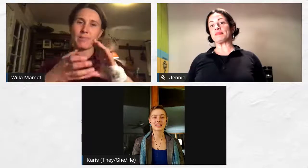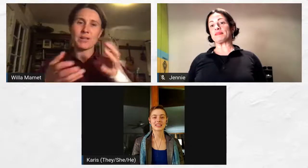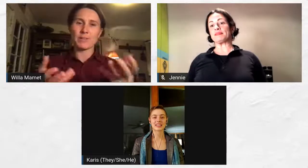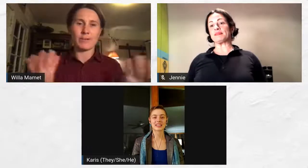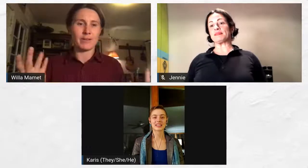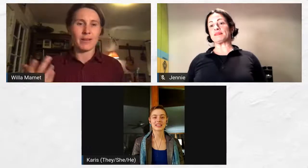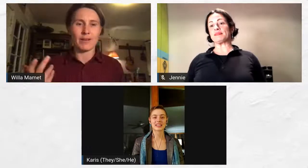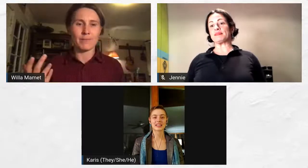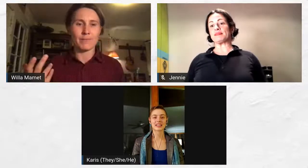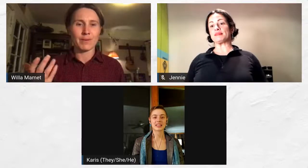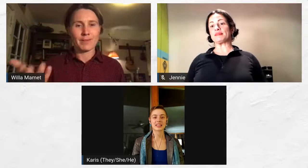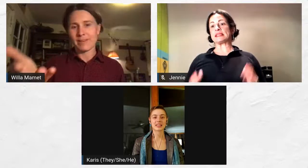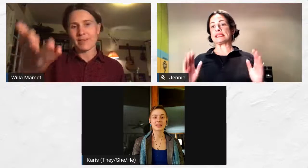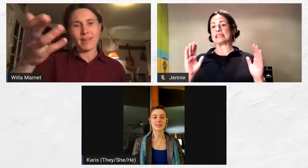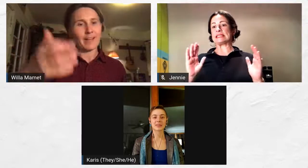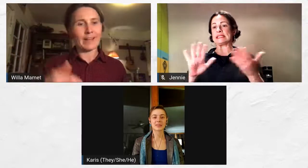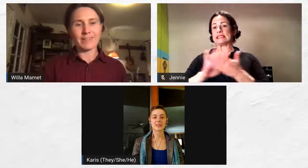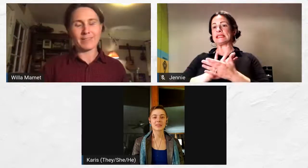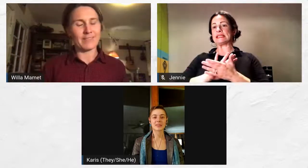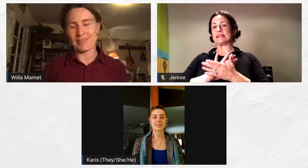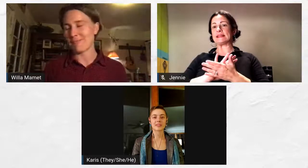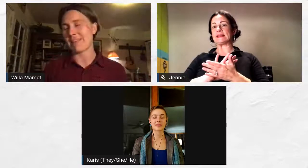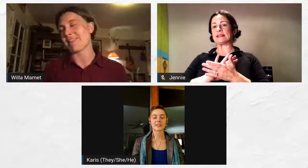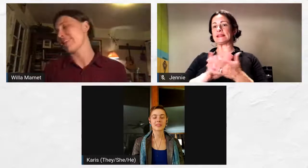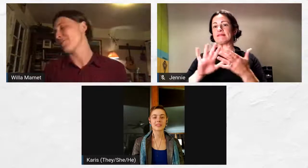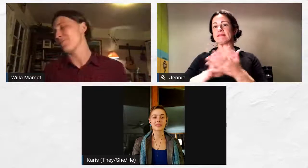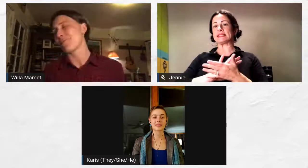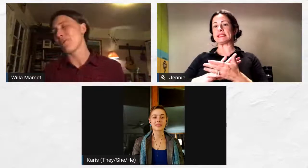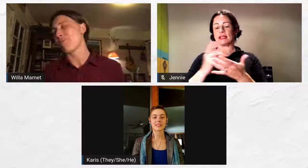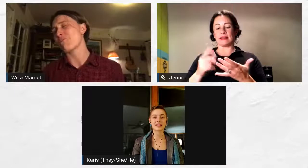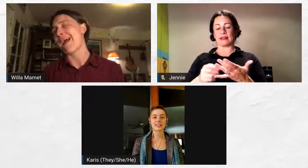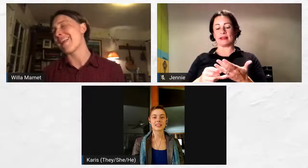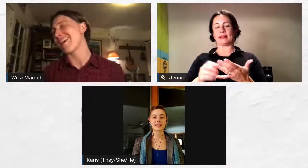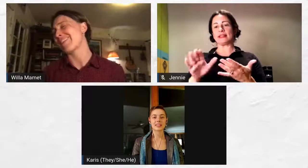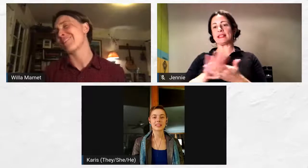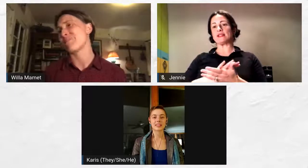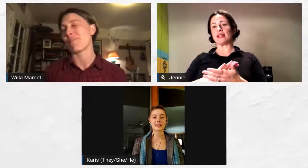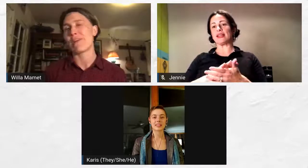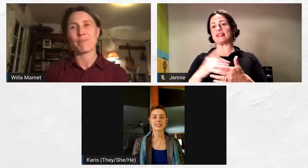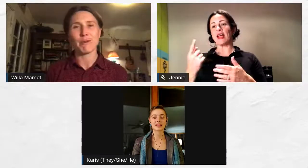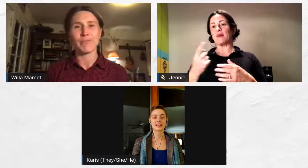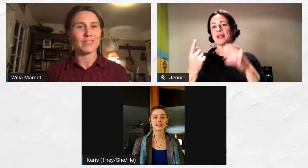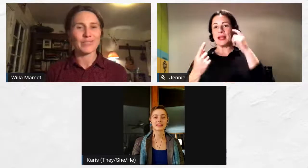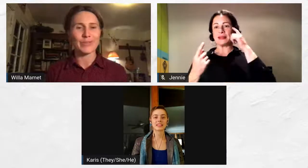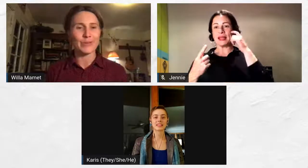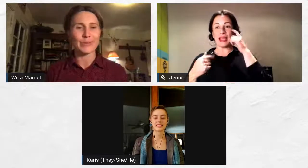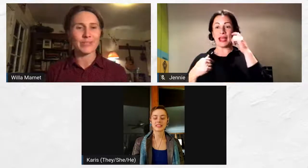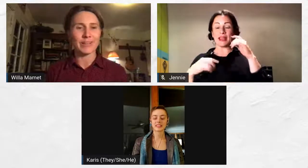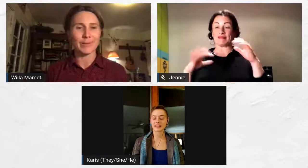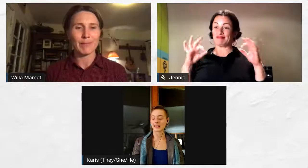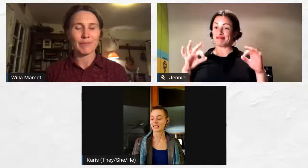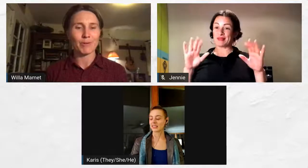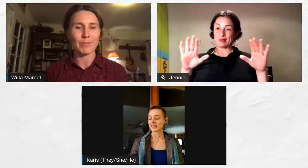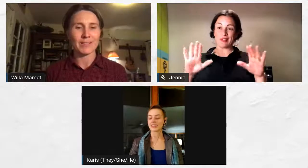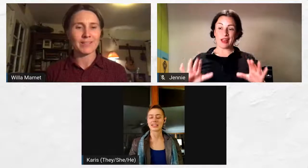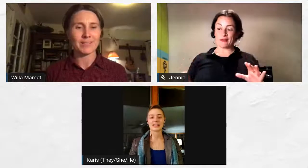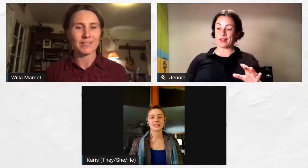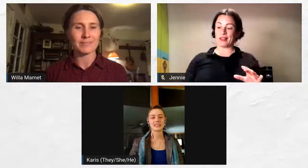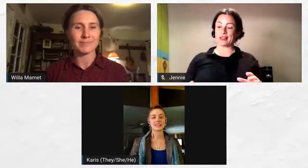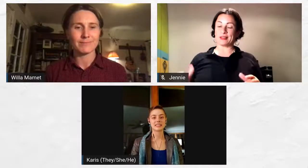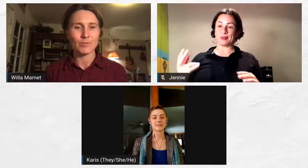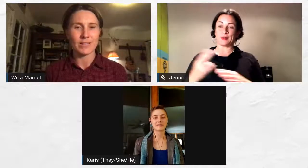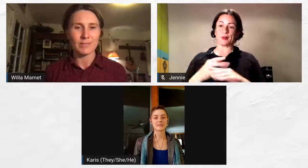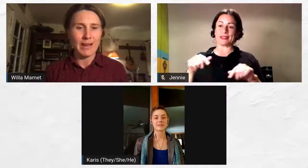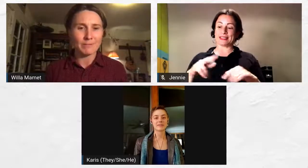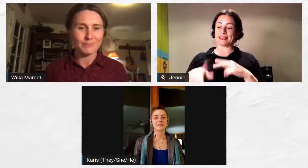discrete objects, but I think that it's rad and brave and perfect to use a platform like this